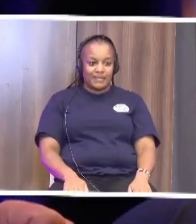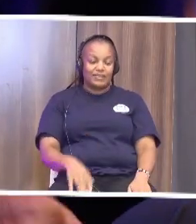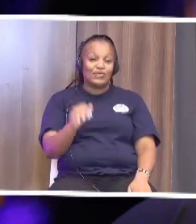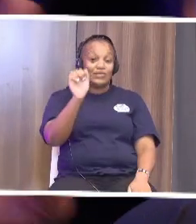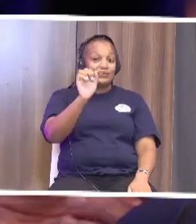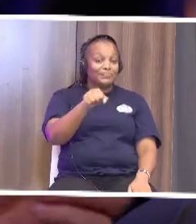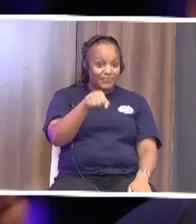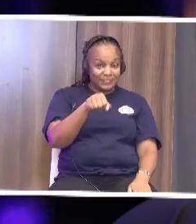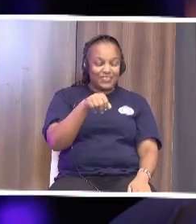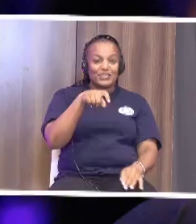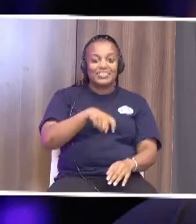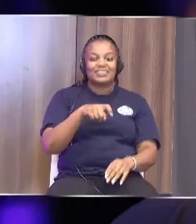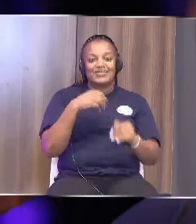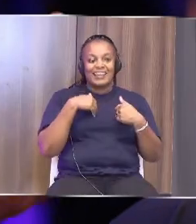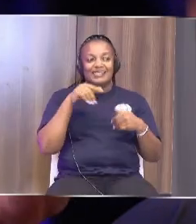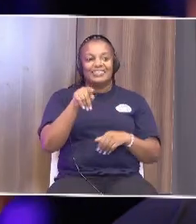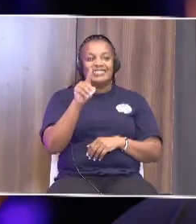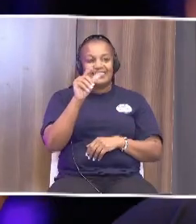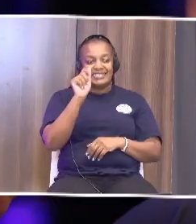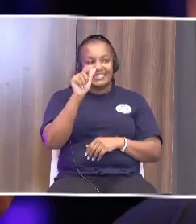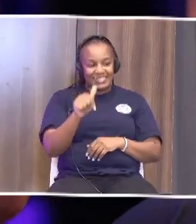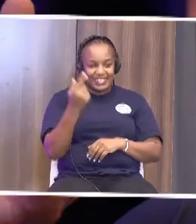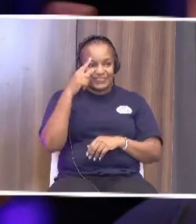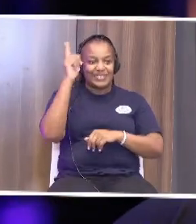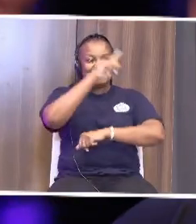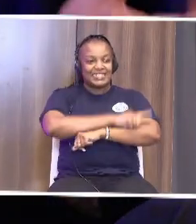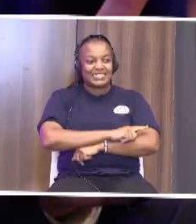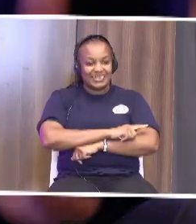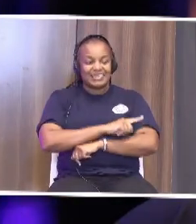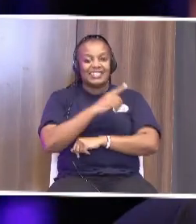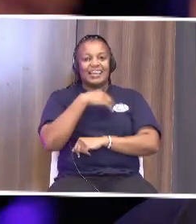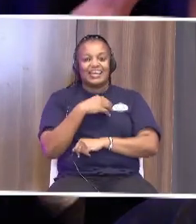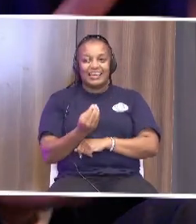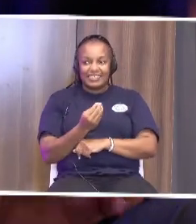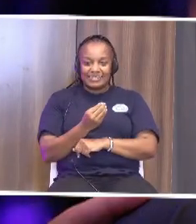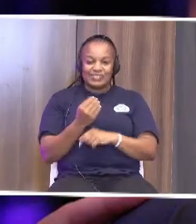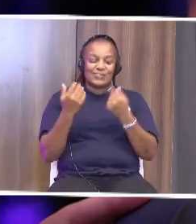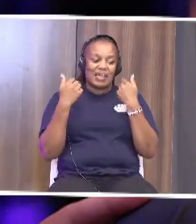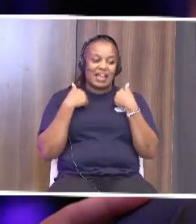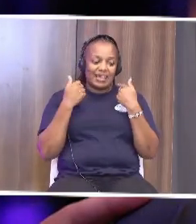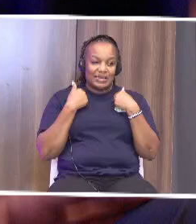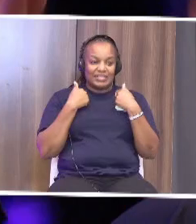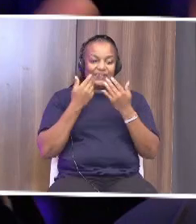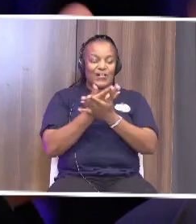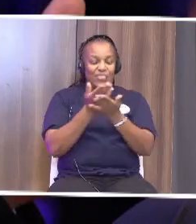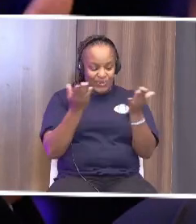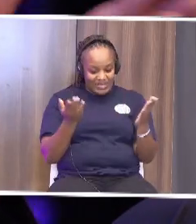need to have this data for the co-administration and to have broader windows,